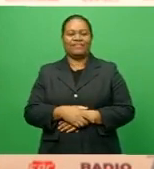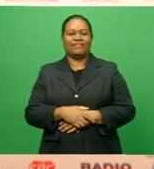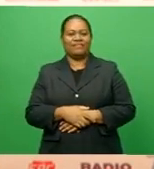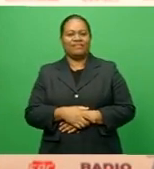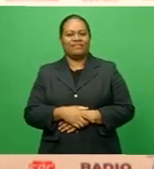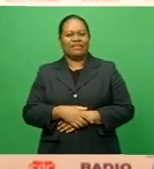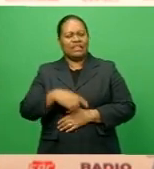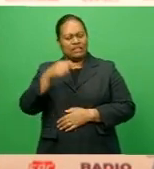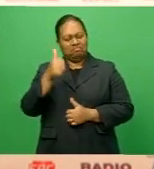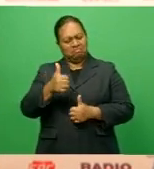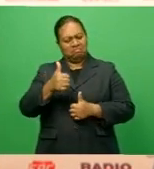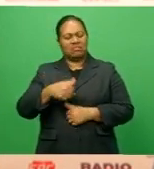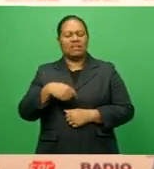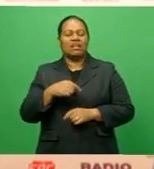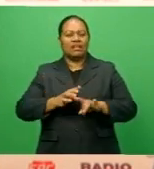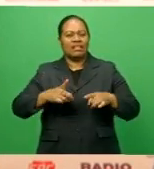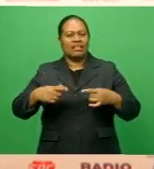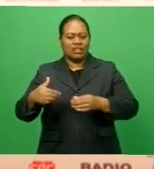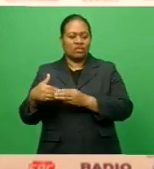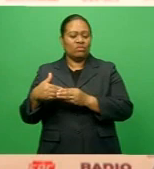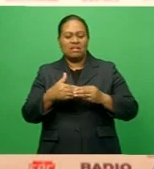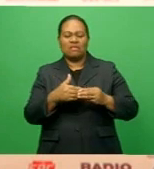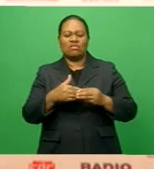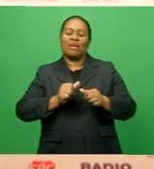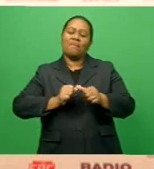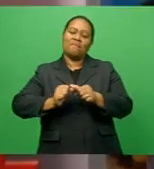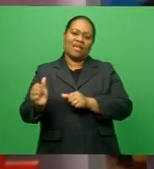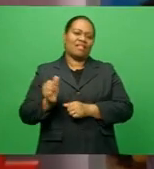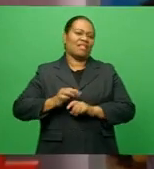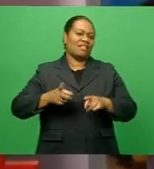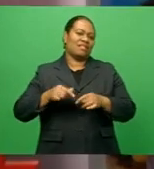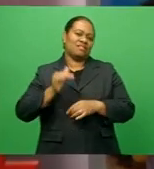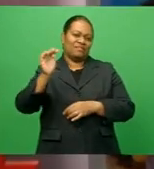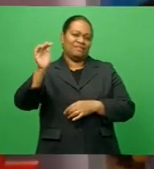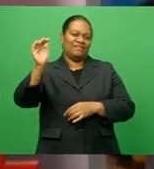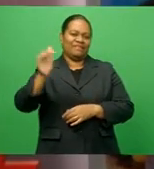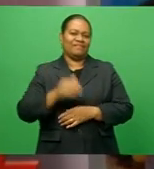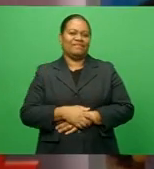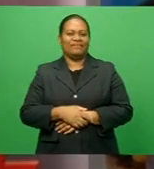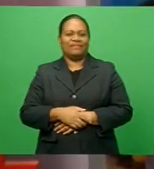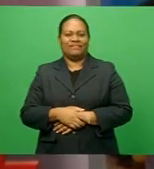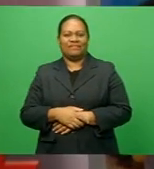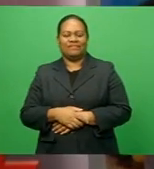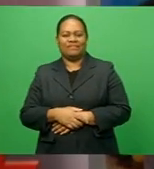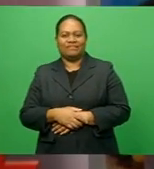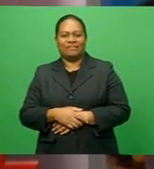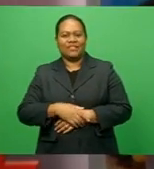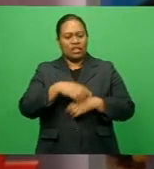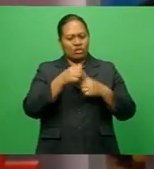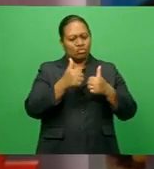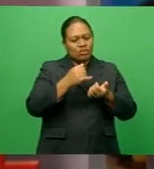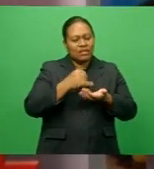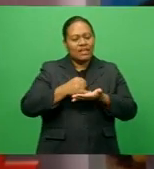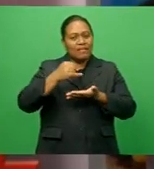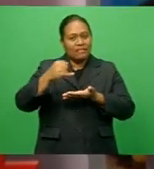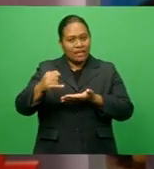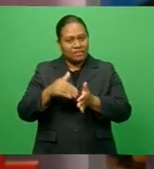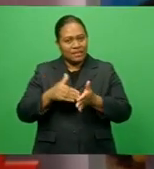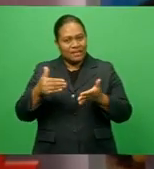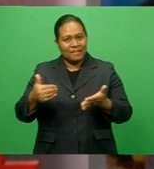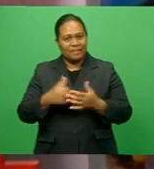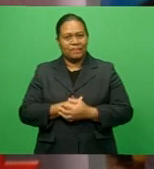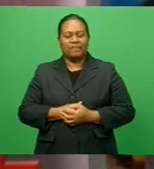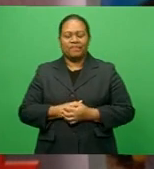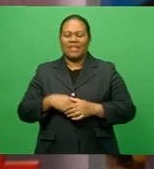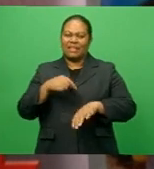think this is a good thing, and hopefully it'll lead to bigger and better things for all our staff. The priority should be given on the investments or on the saving, so that during